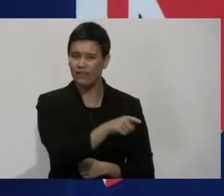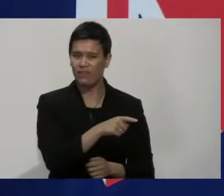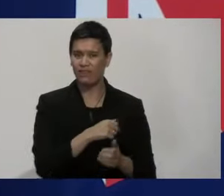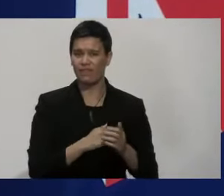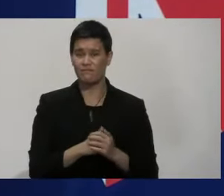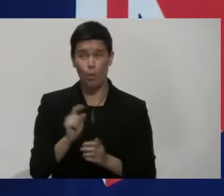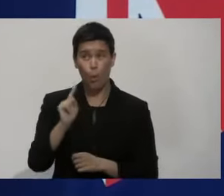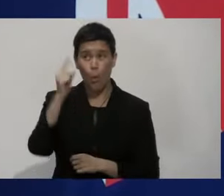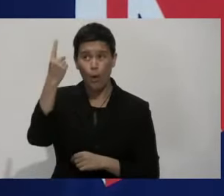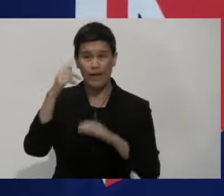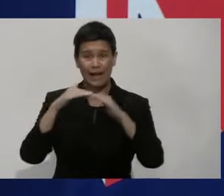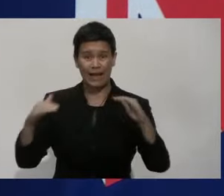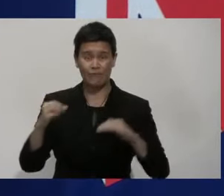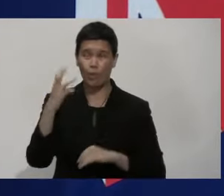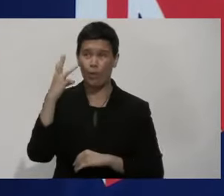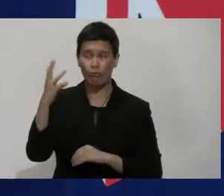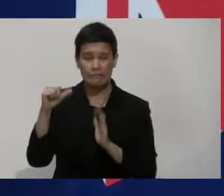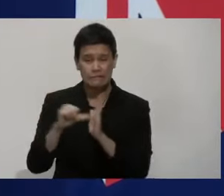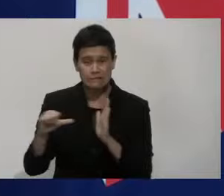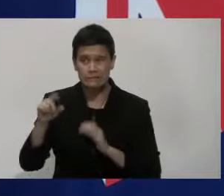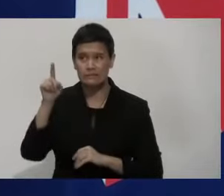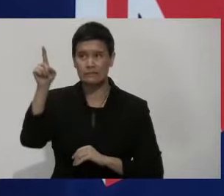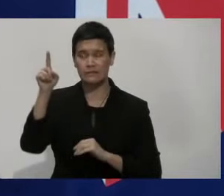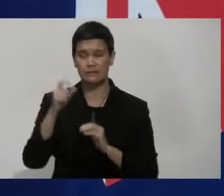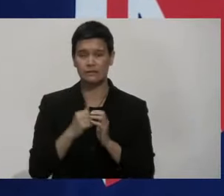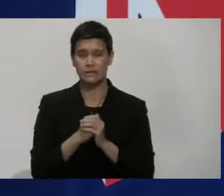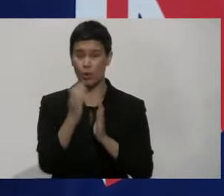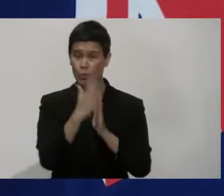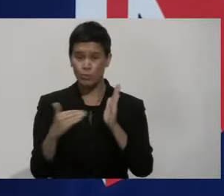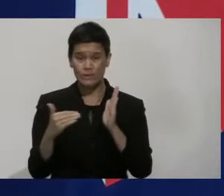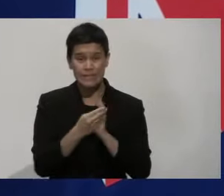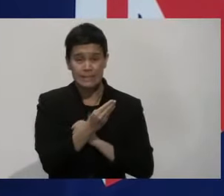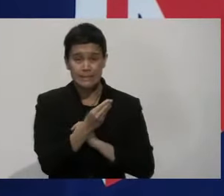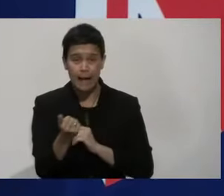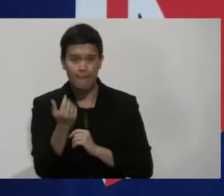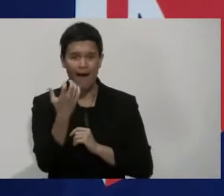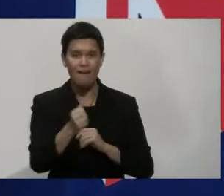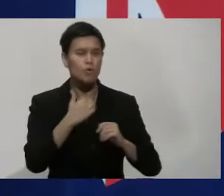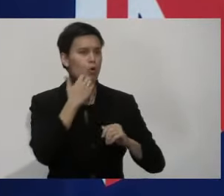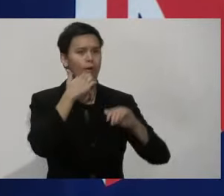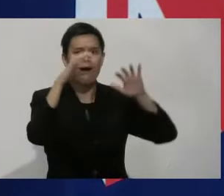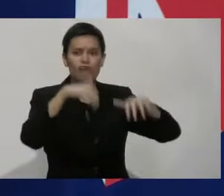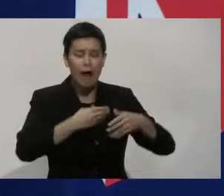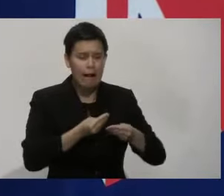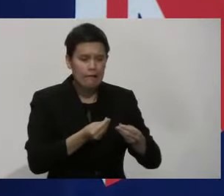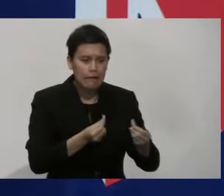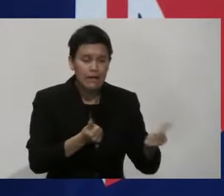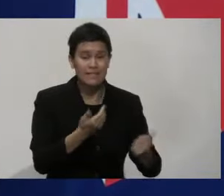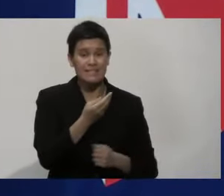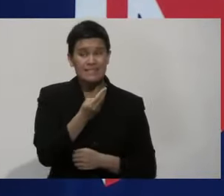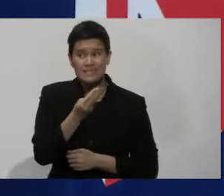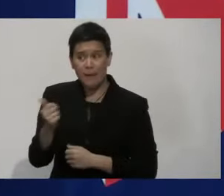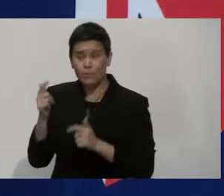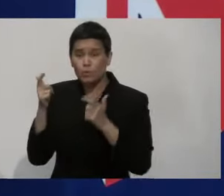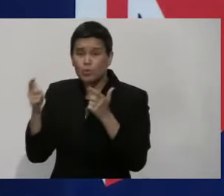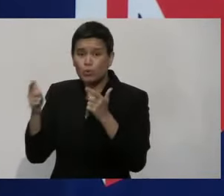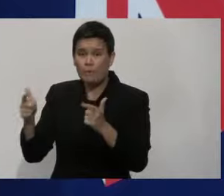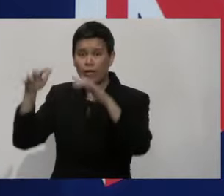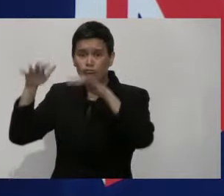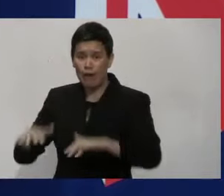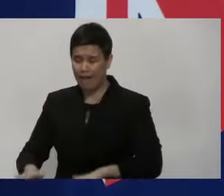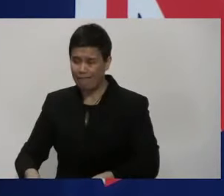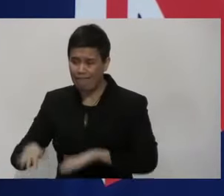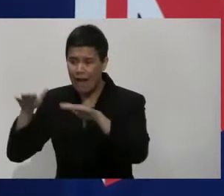Auckland. It's been a hard year for drought-stricken and flood-ridden parts of the country. So if it feels hard right now, it's because